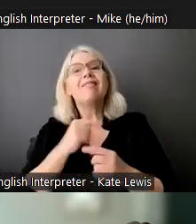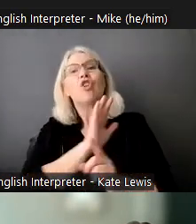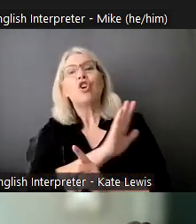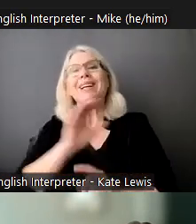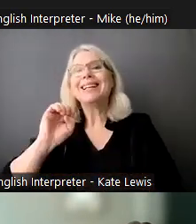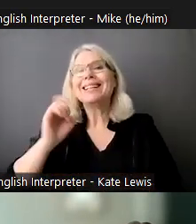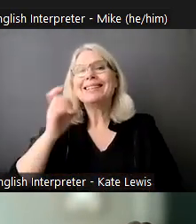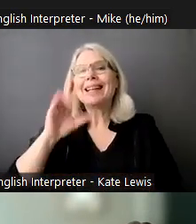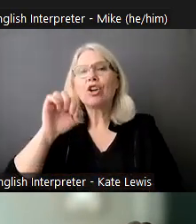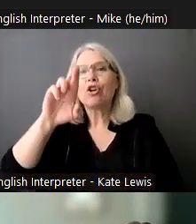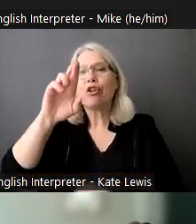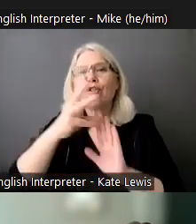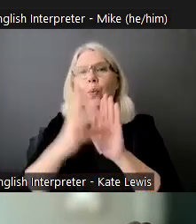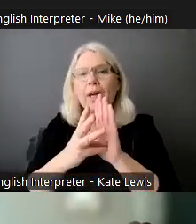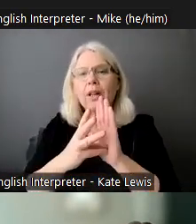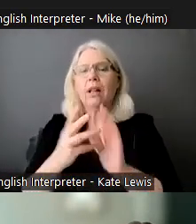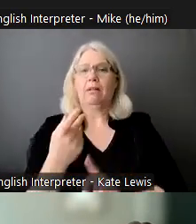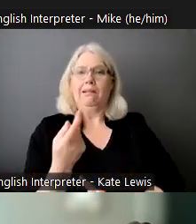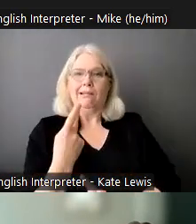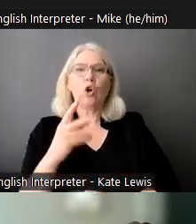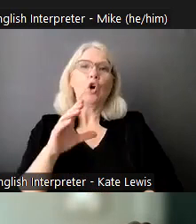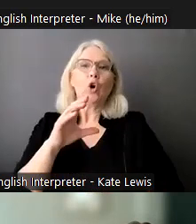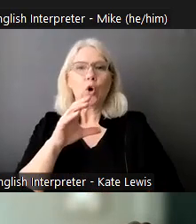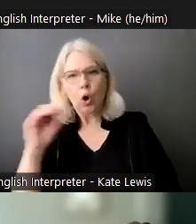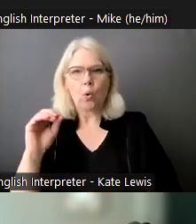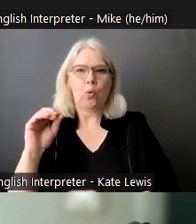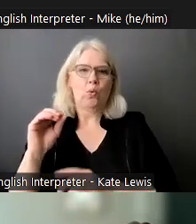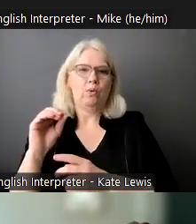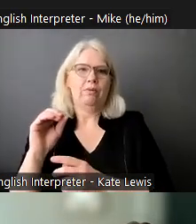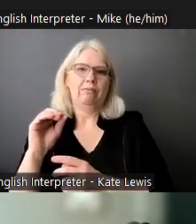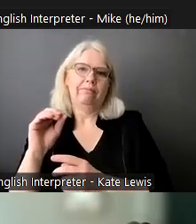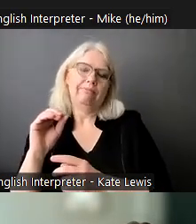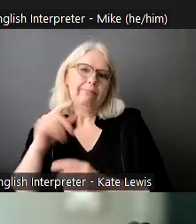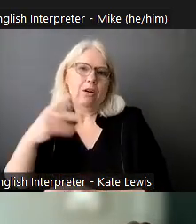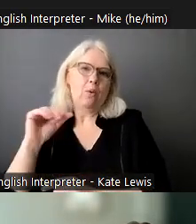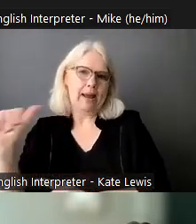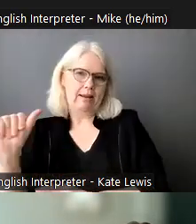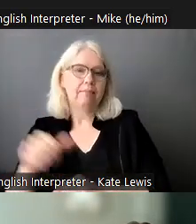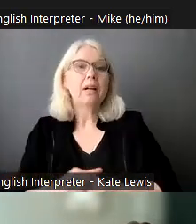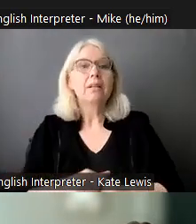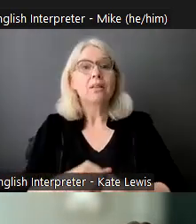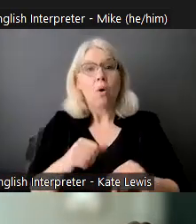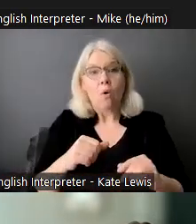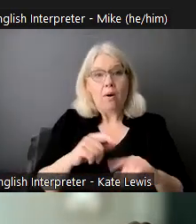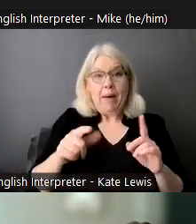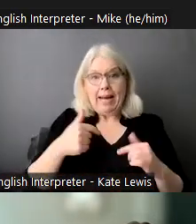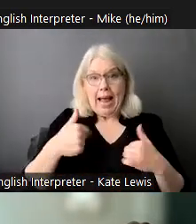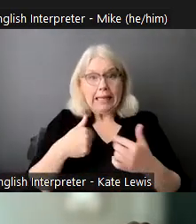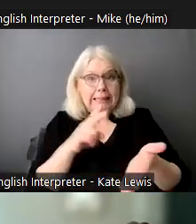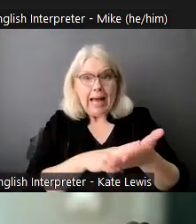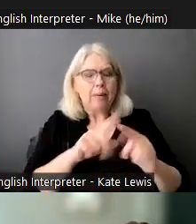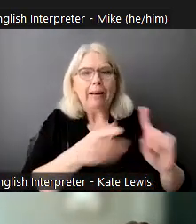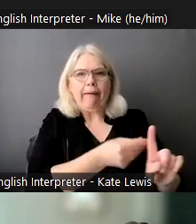copy. It was given to the intended executor. When Sally went to hospital, I did not have a copy of the